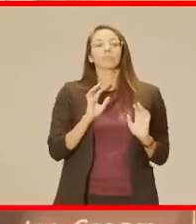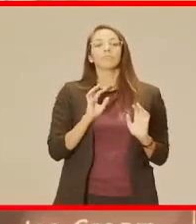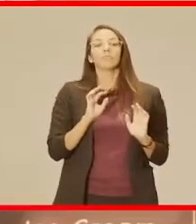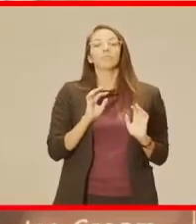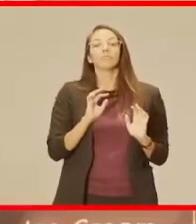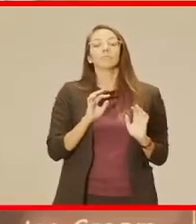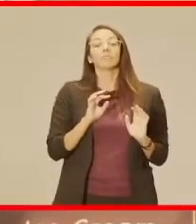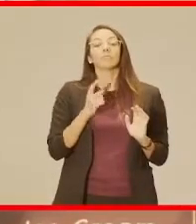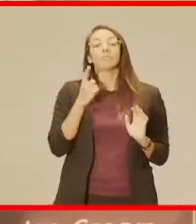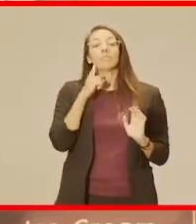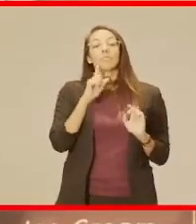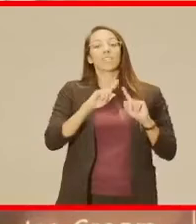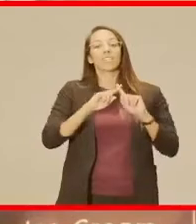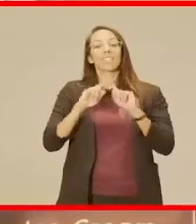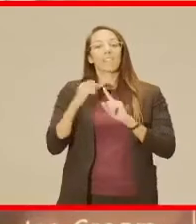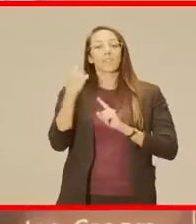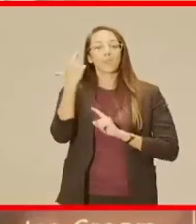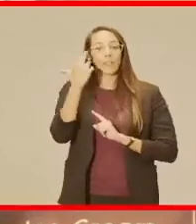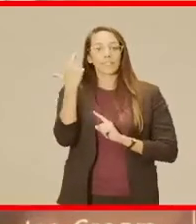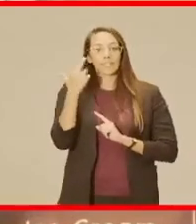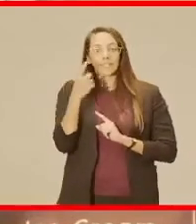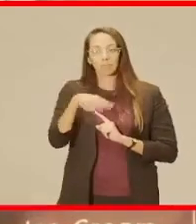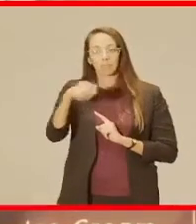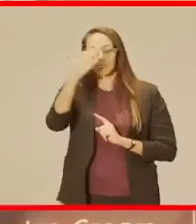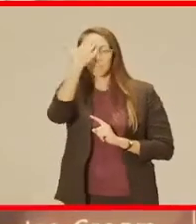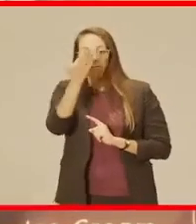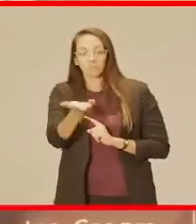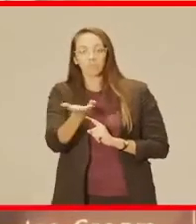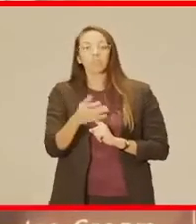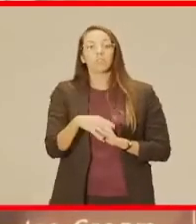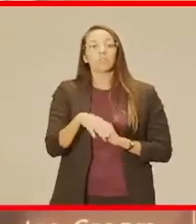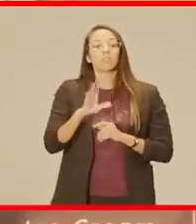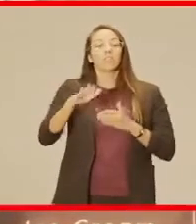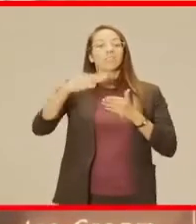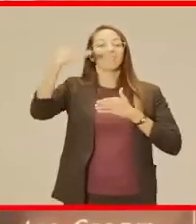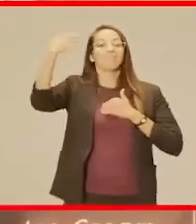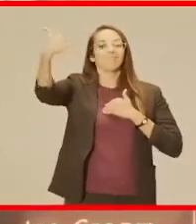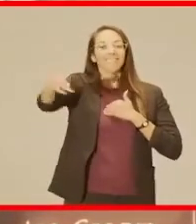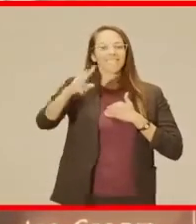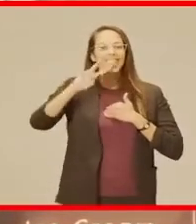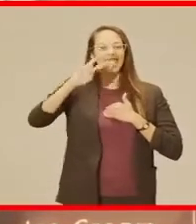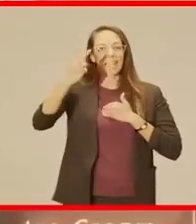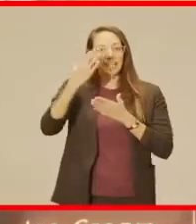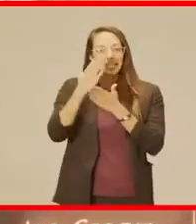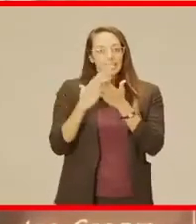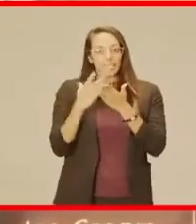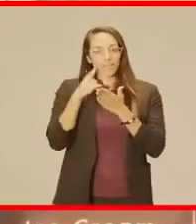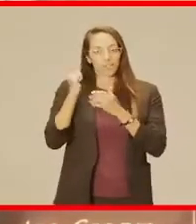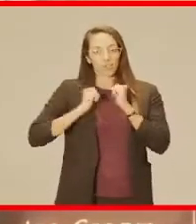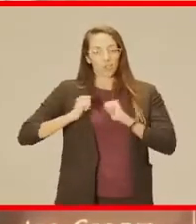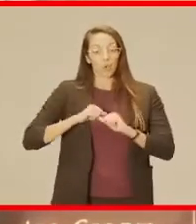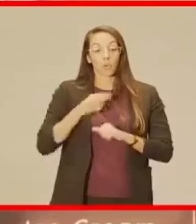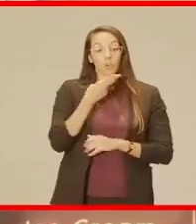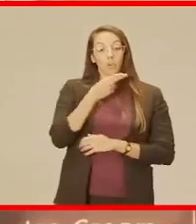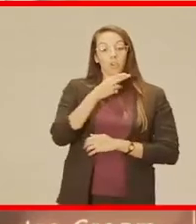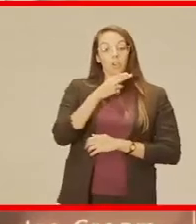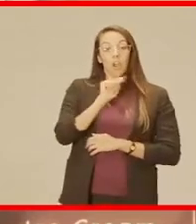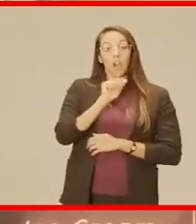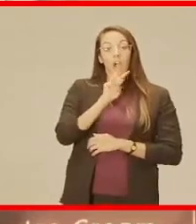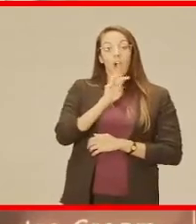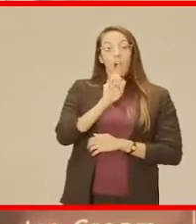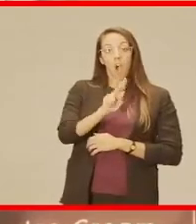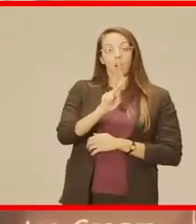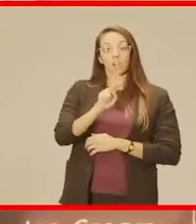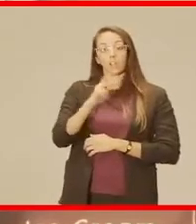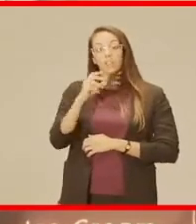for reasons unknown until the second season of the show, Hawk Moth is intent